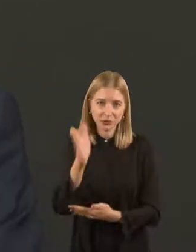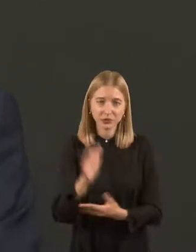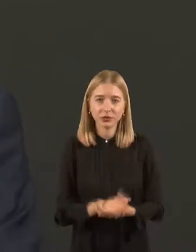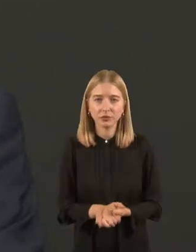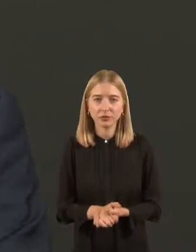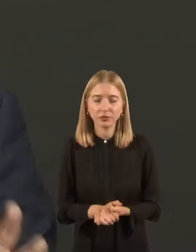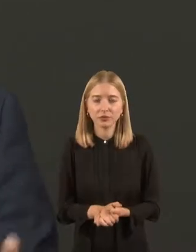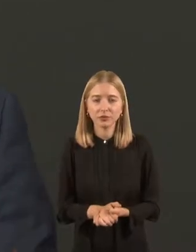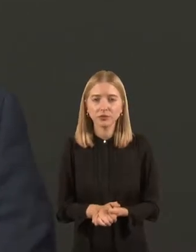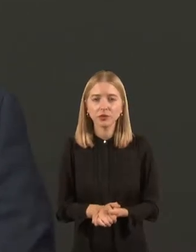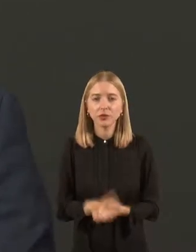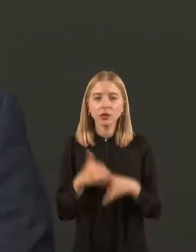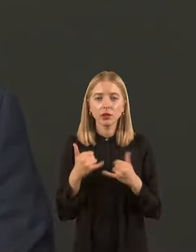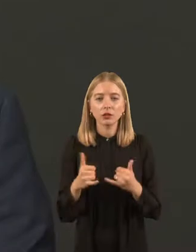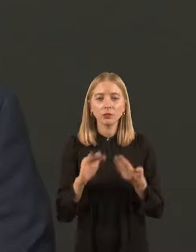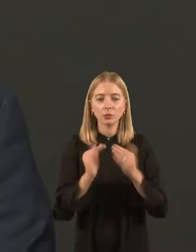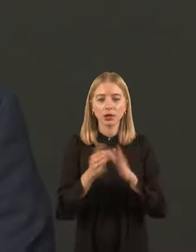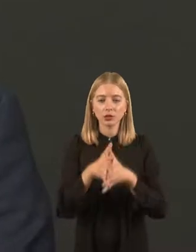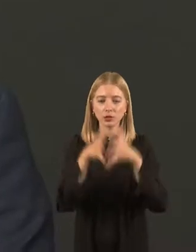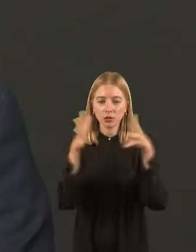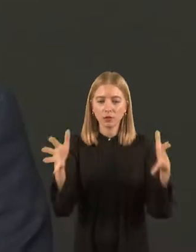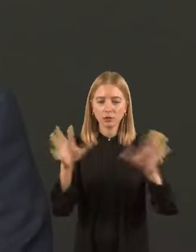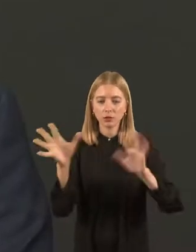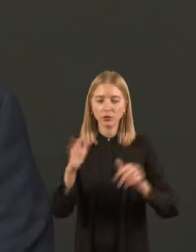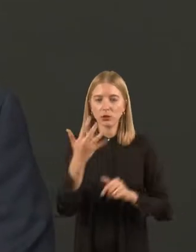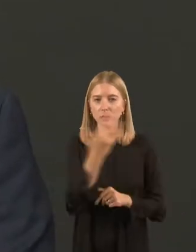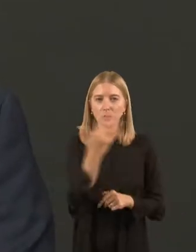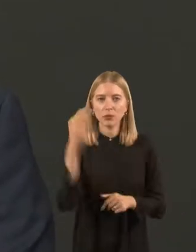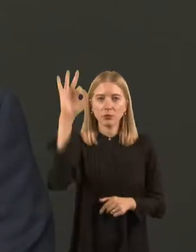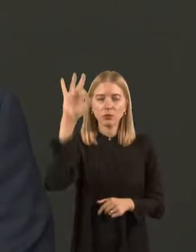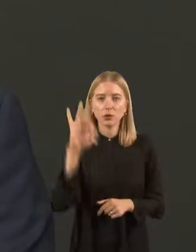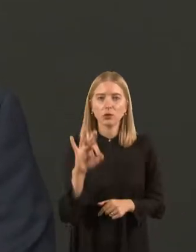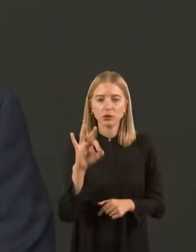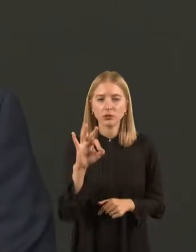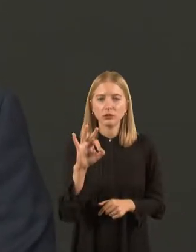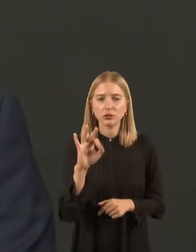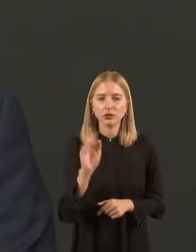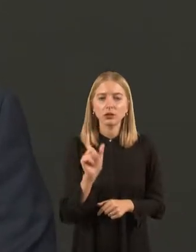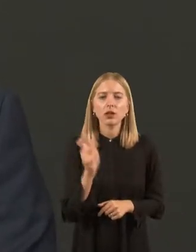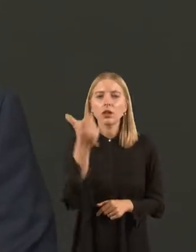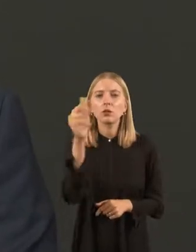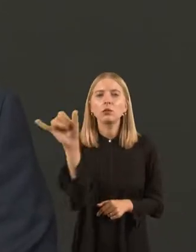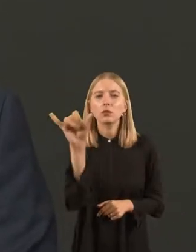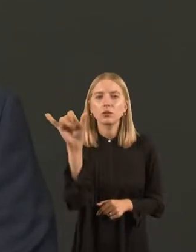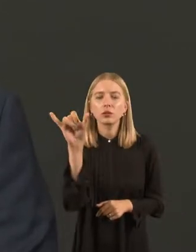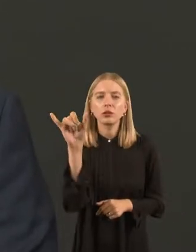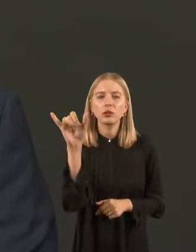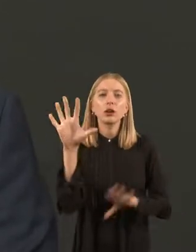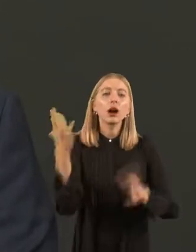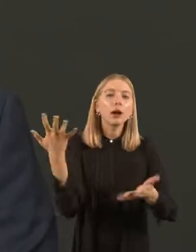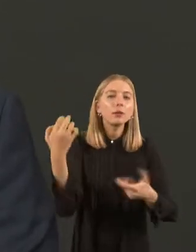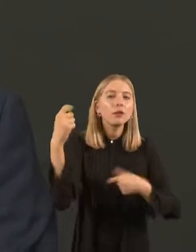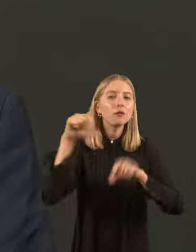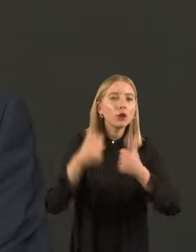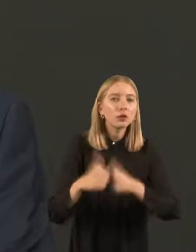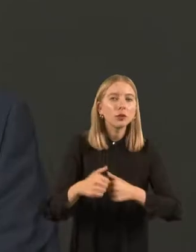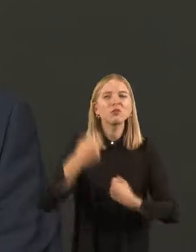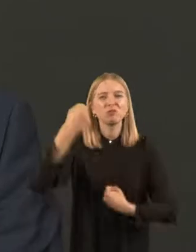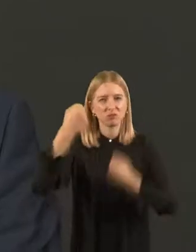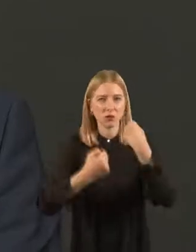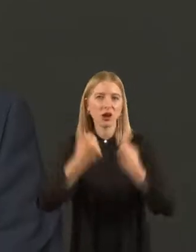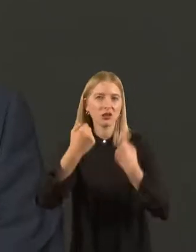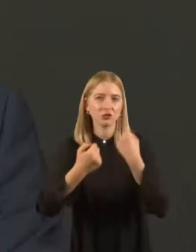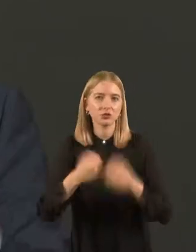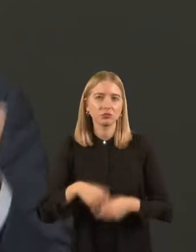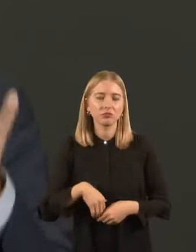we know we are going and we'll get there sooner or later. If we look at towns in